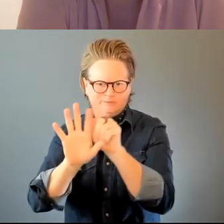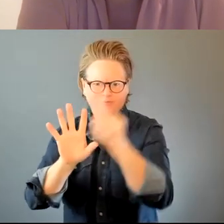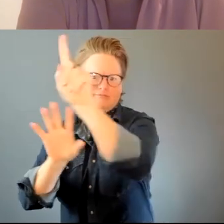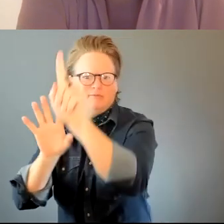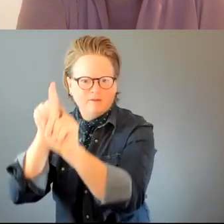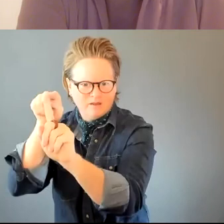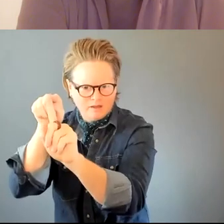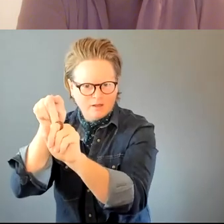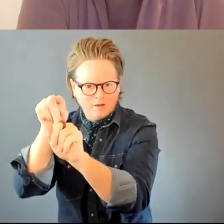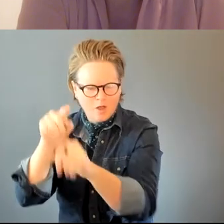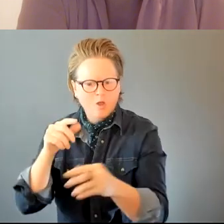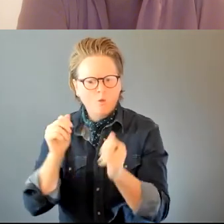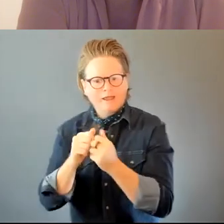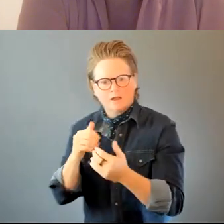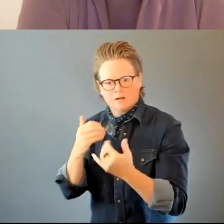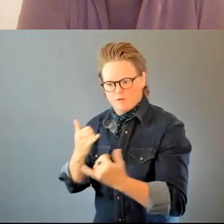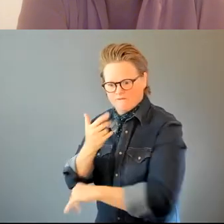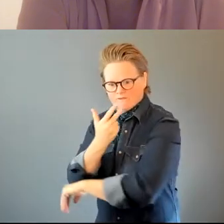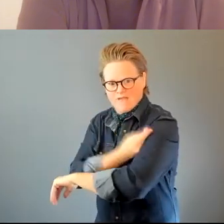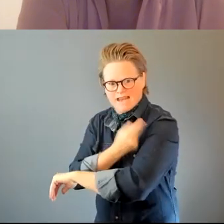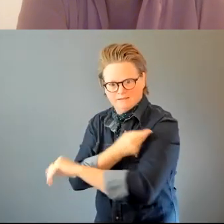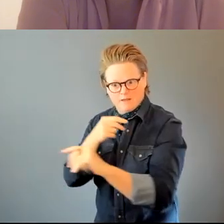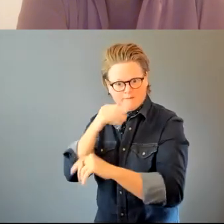variants, COVID variants.